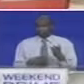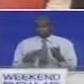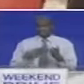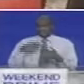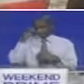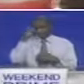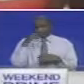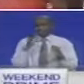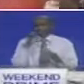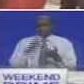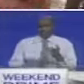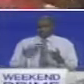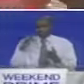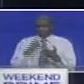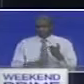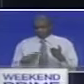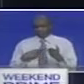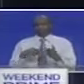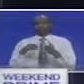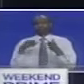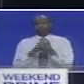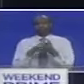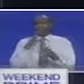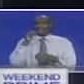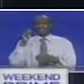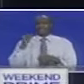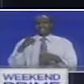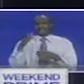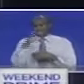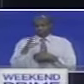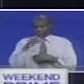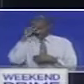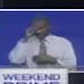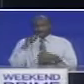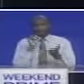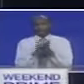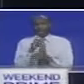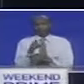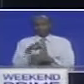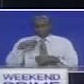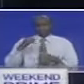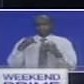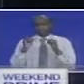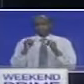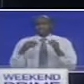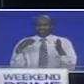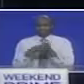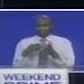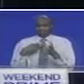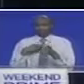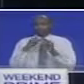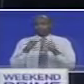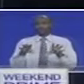government officials alluding to the suspension of the Marsabit County governor as attempts to defeat devolution. The